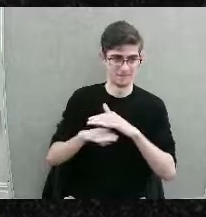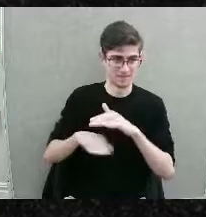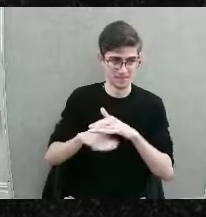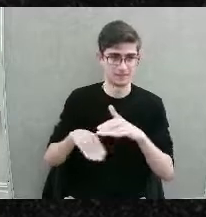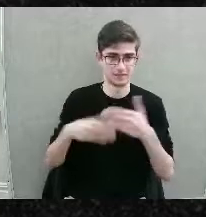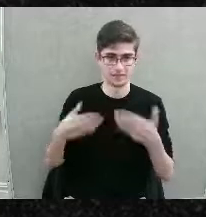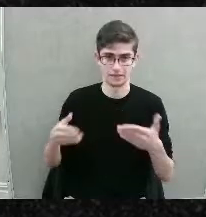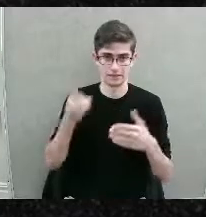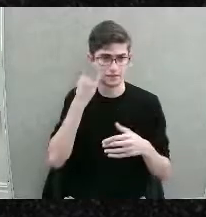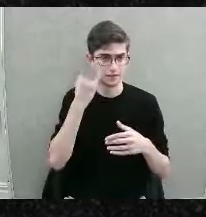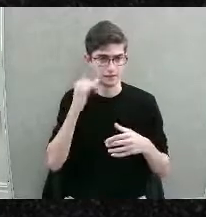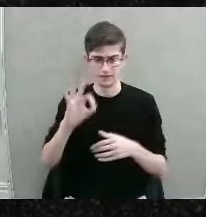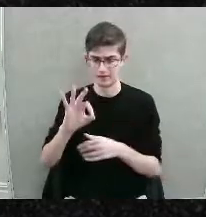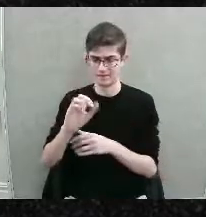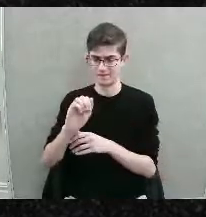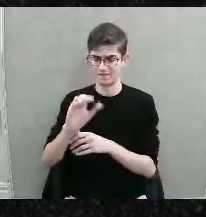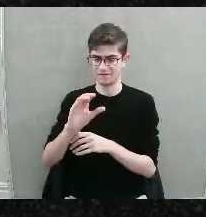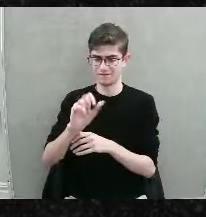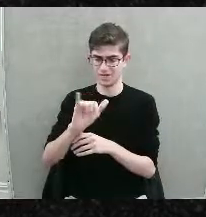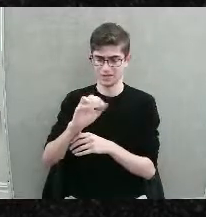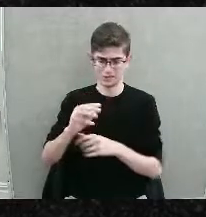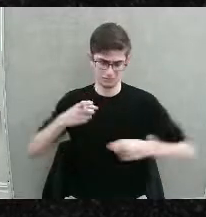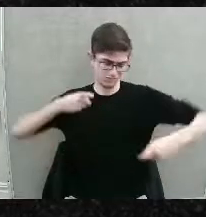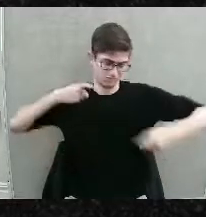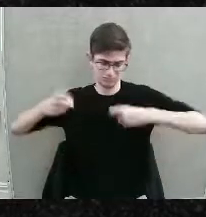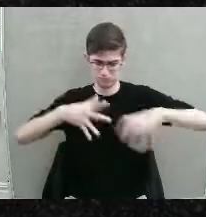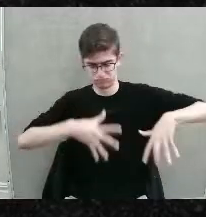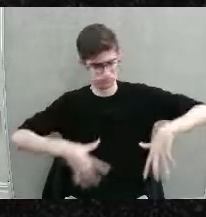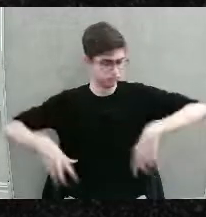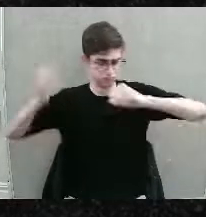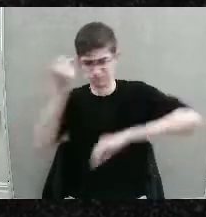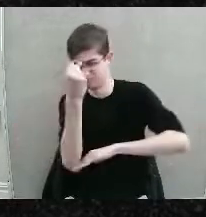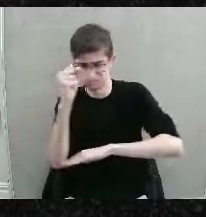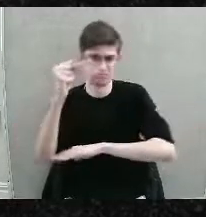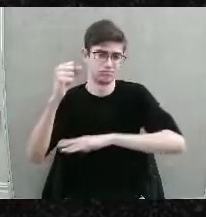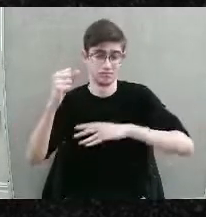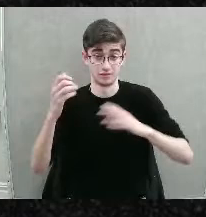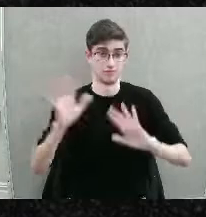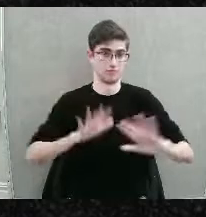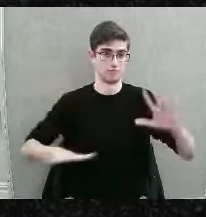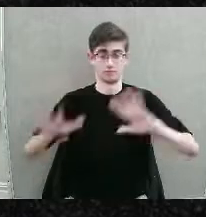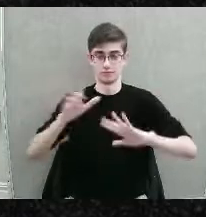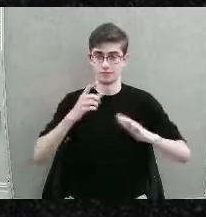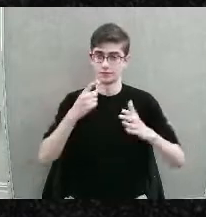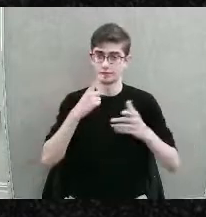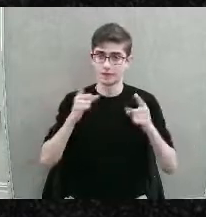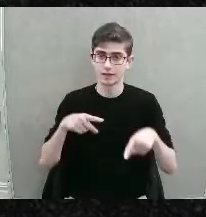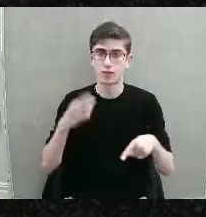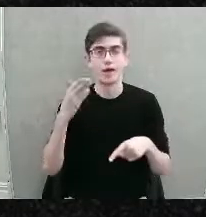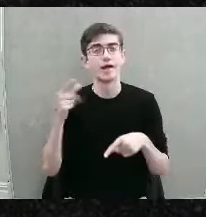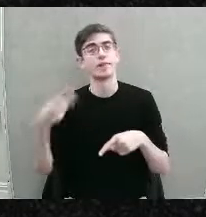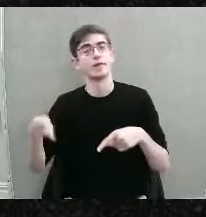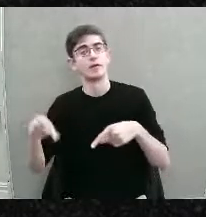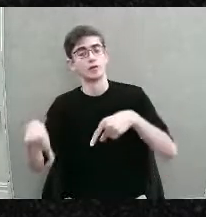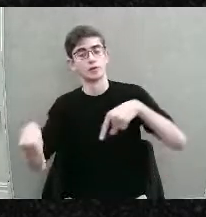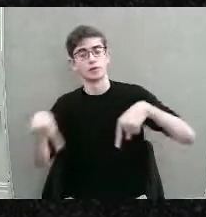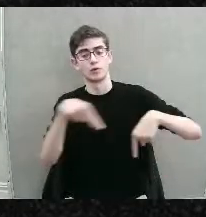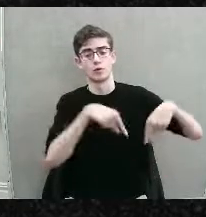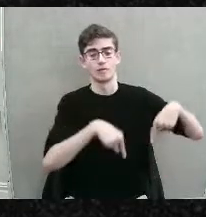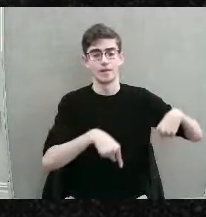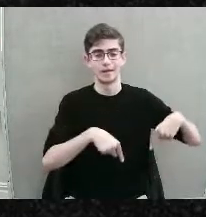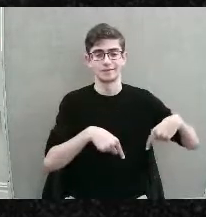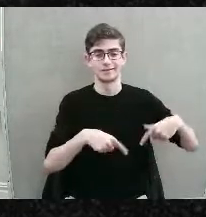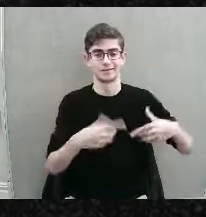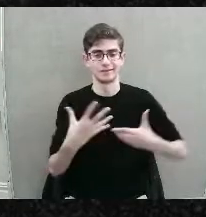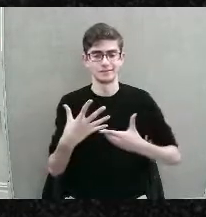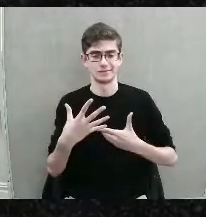very fascist and authoritarian and reactionary, not only conservative, because they want to go back to an illusional